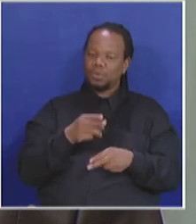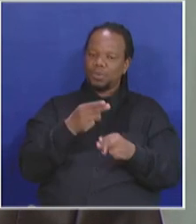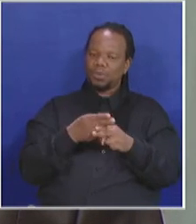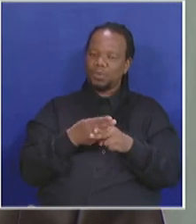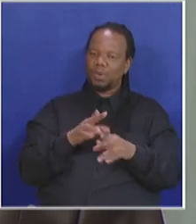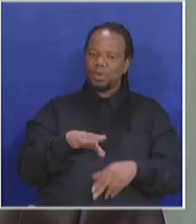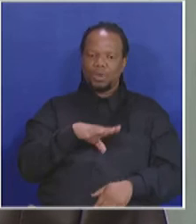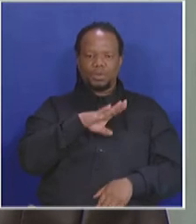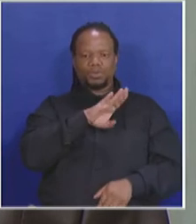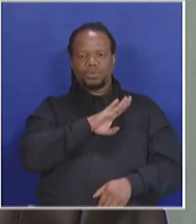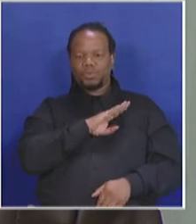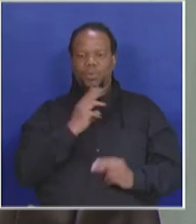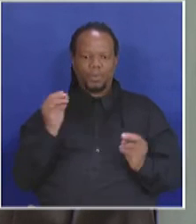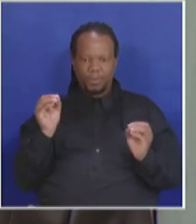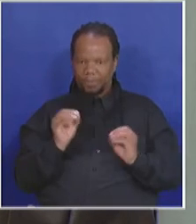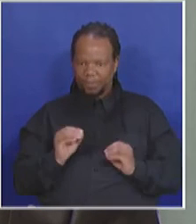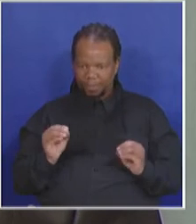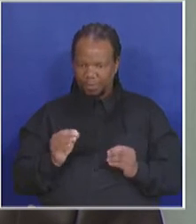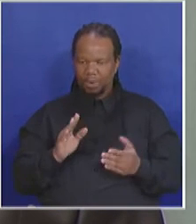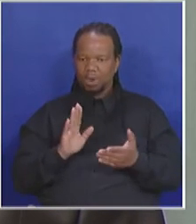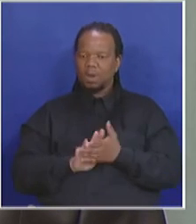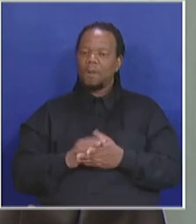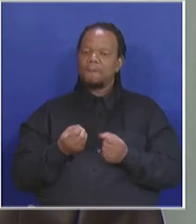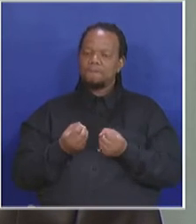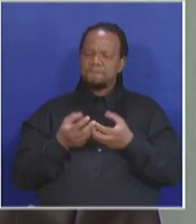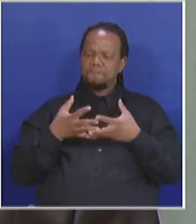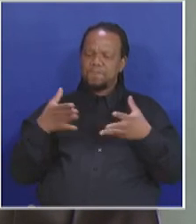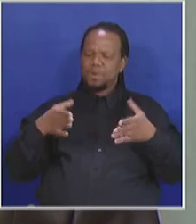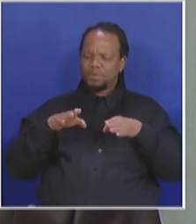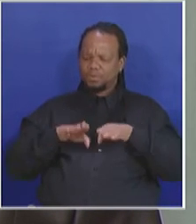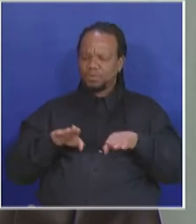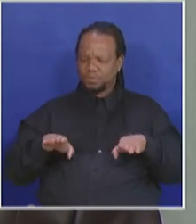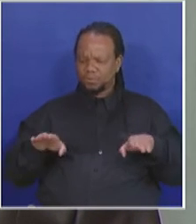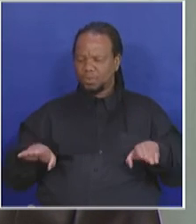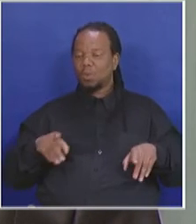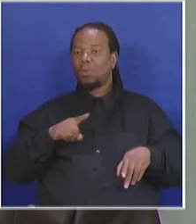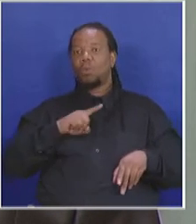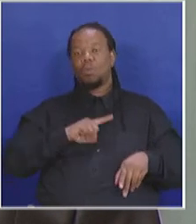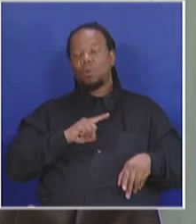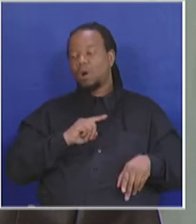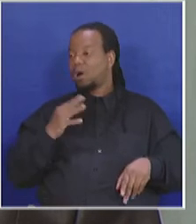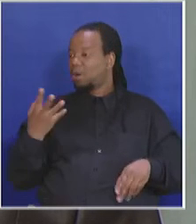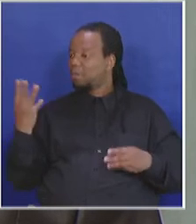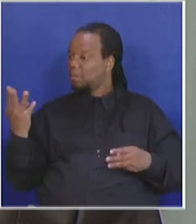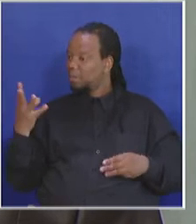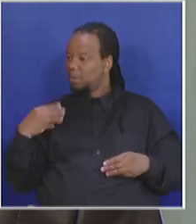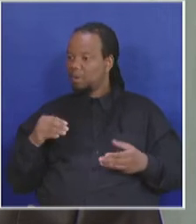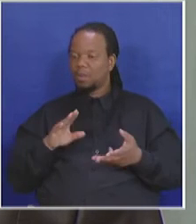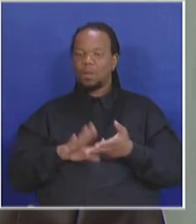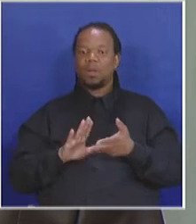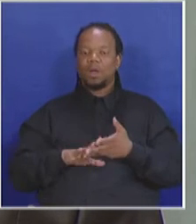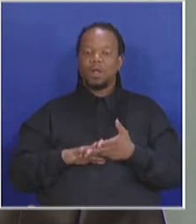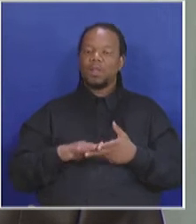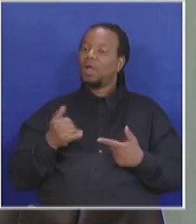on the premises of the school, overcrowding of kids because of high demand for the facility and new educational